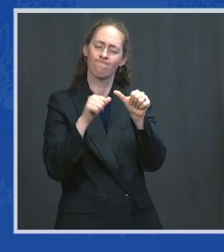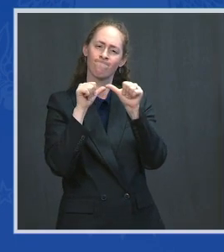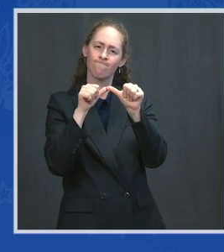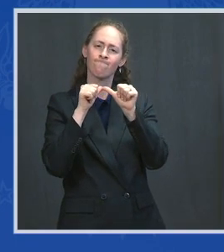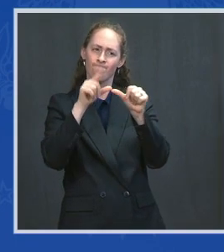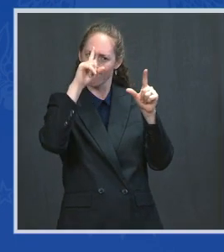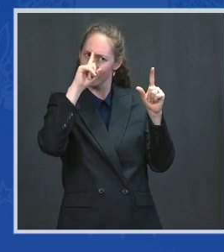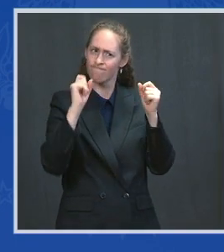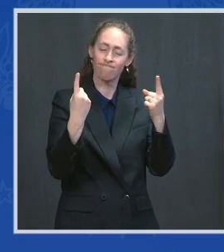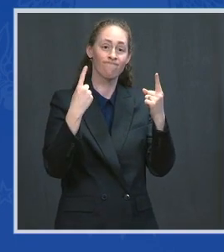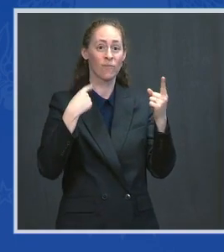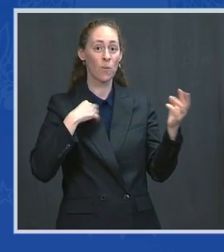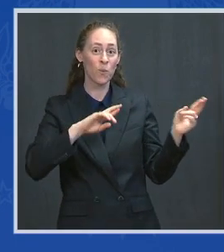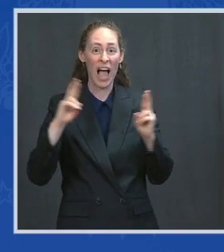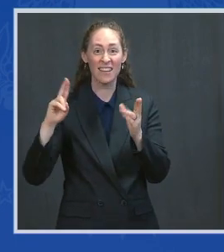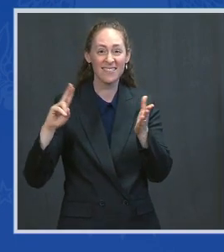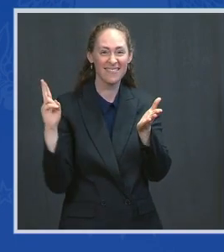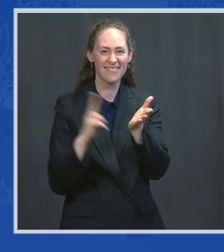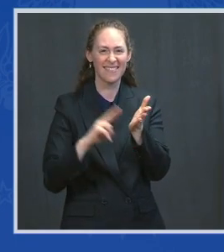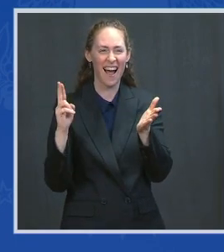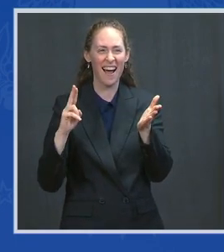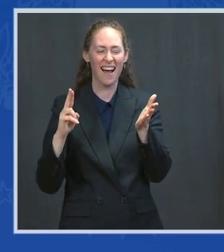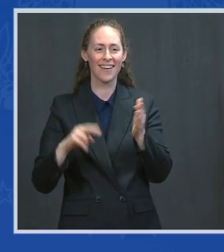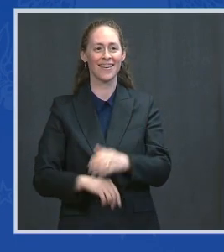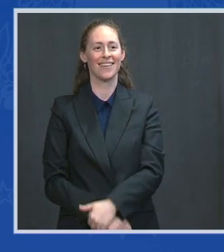bill, which is a great honor.